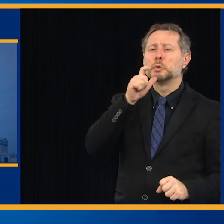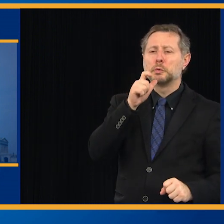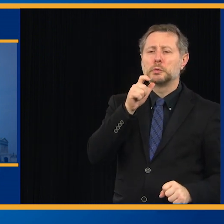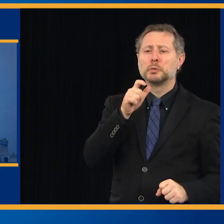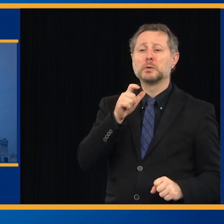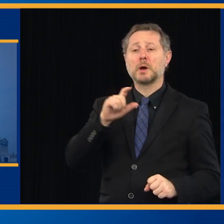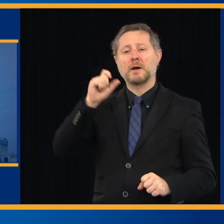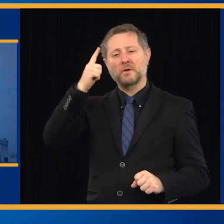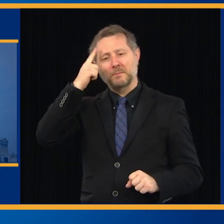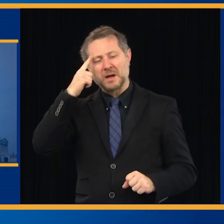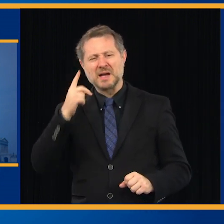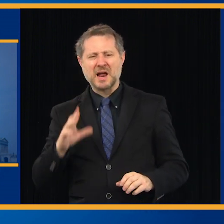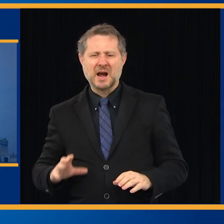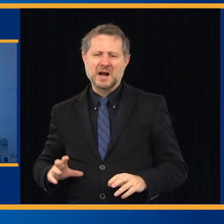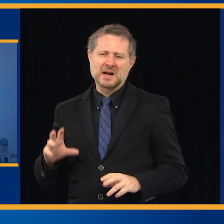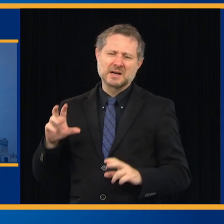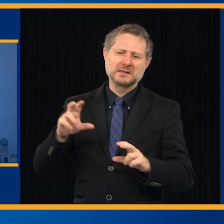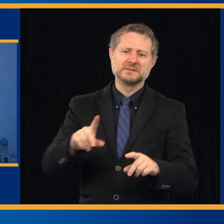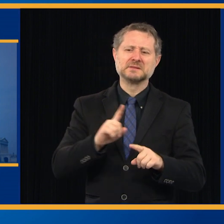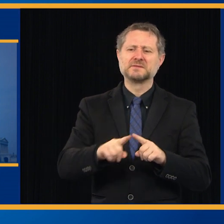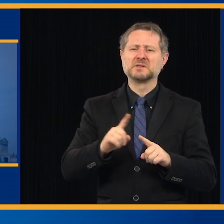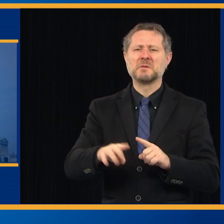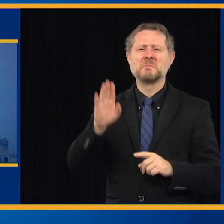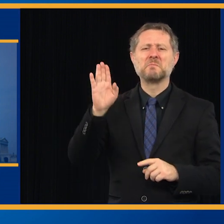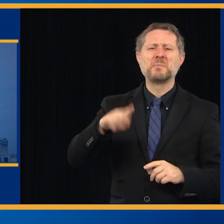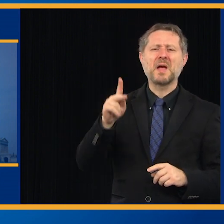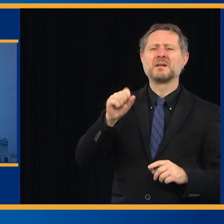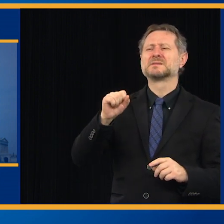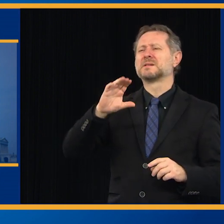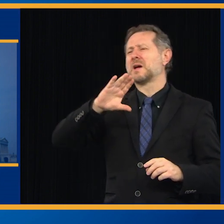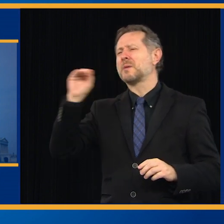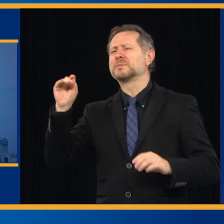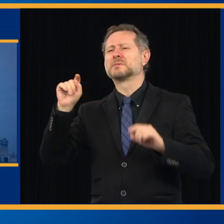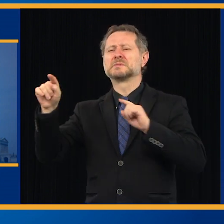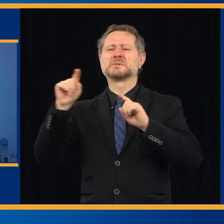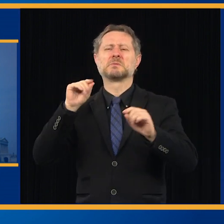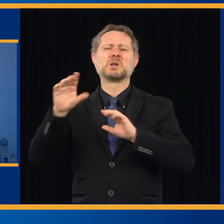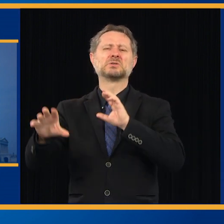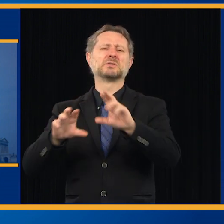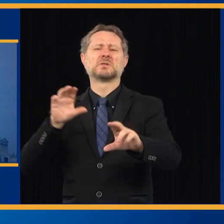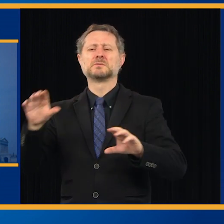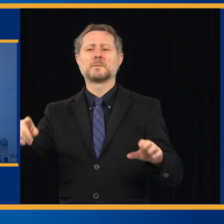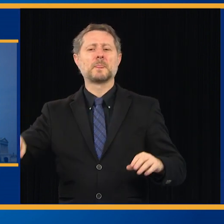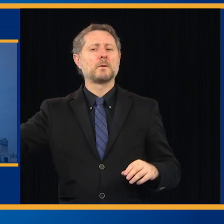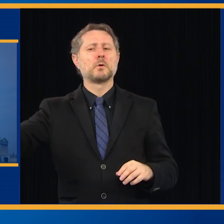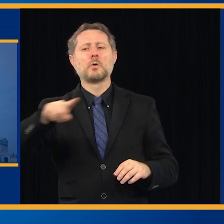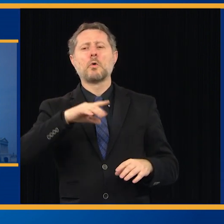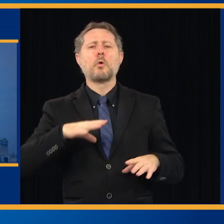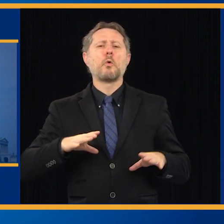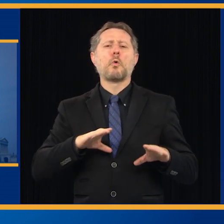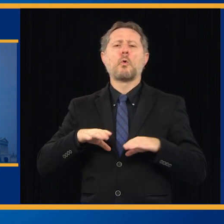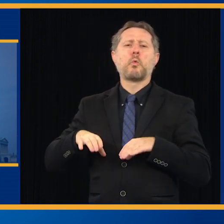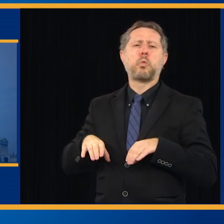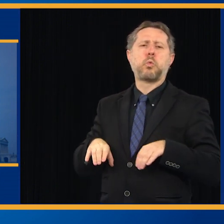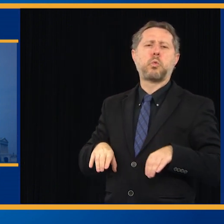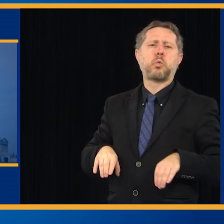out all these bankers and corporations that made a fortune running a mortgage